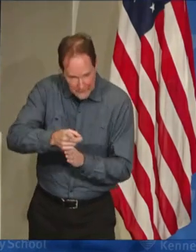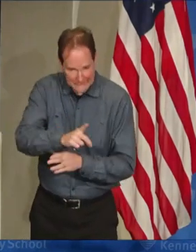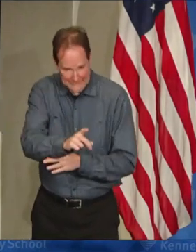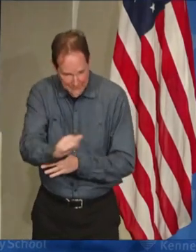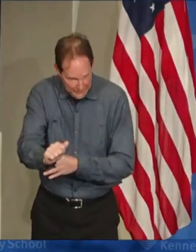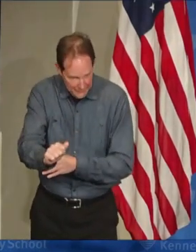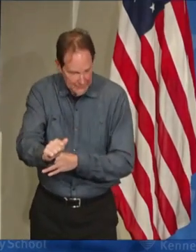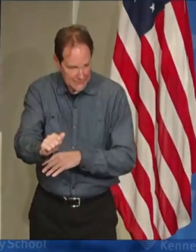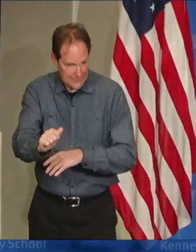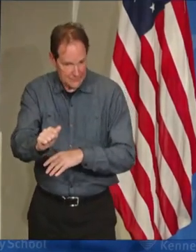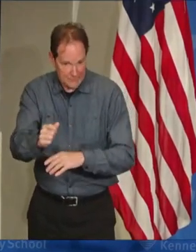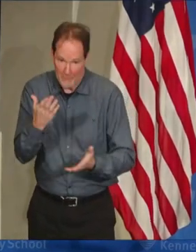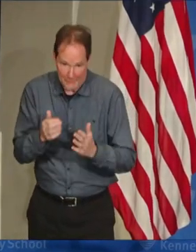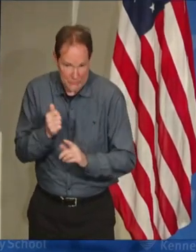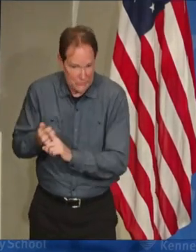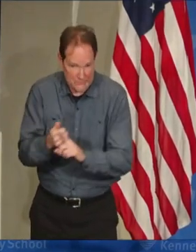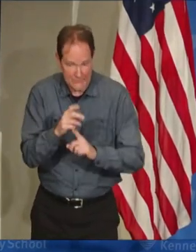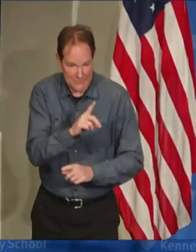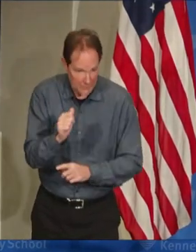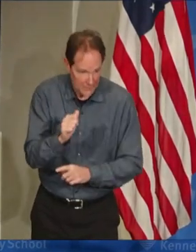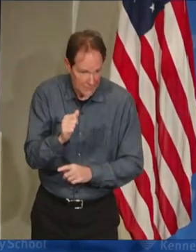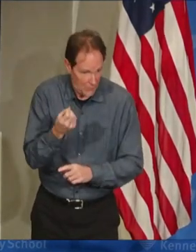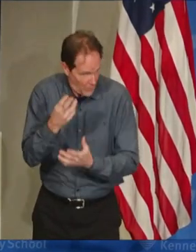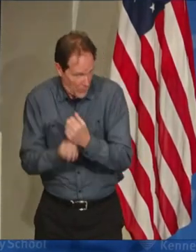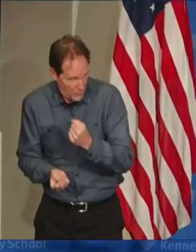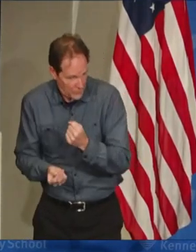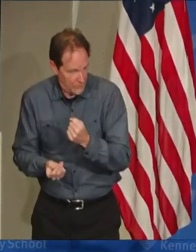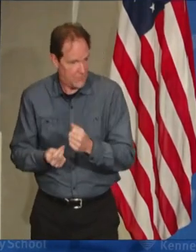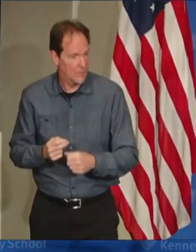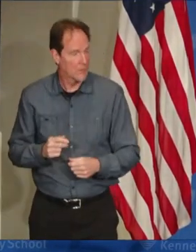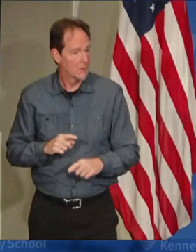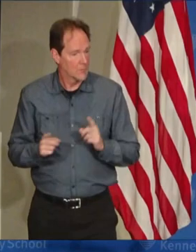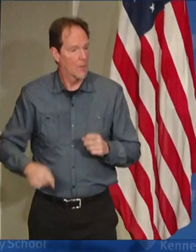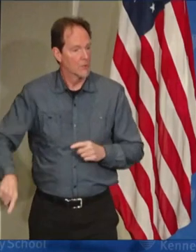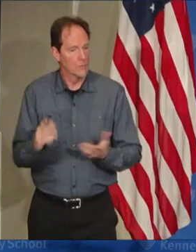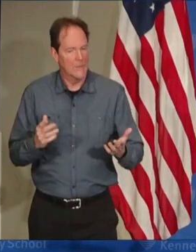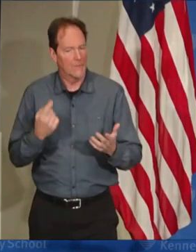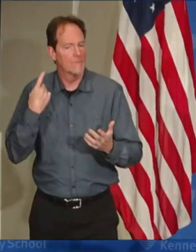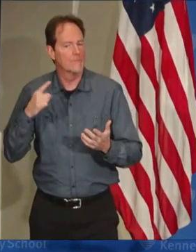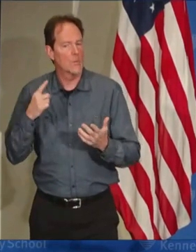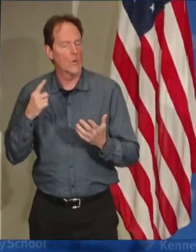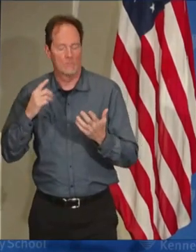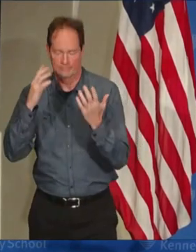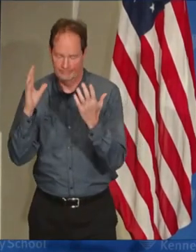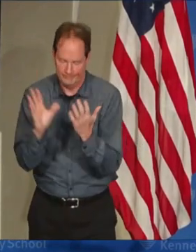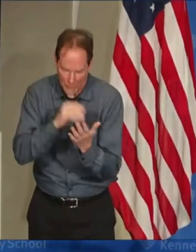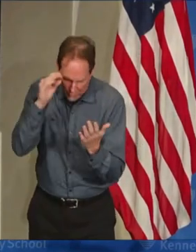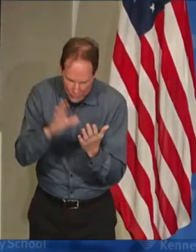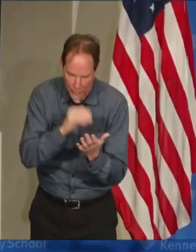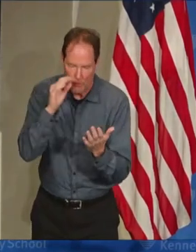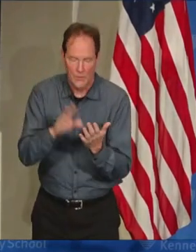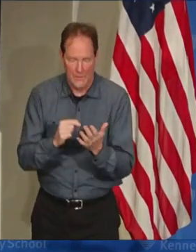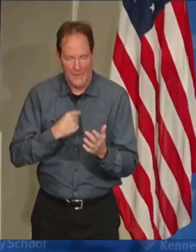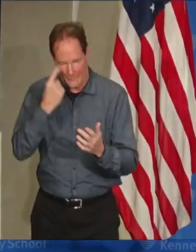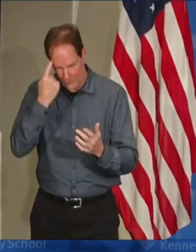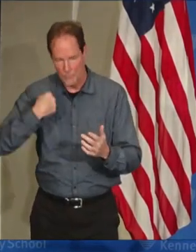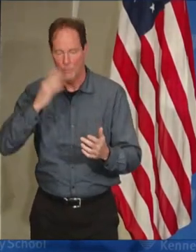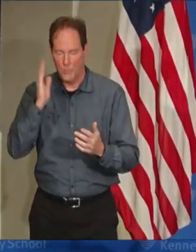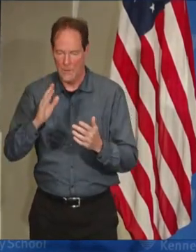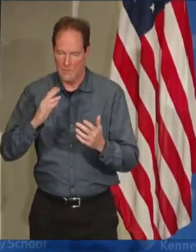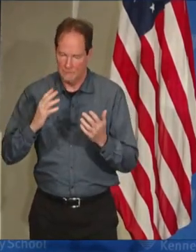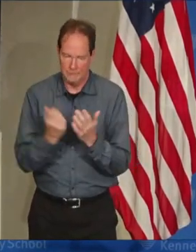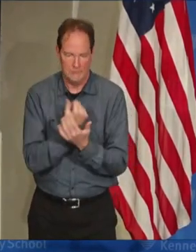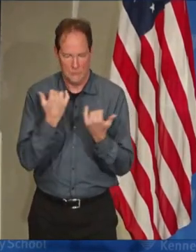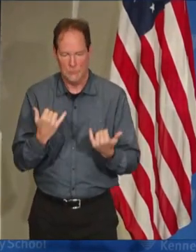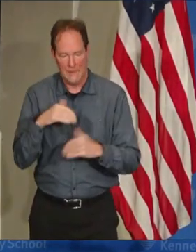disability yourself or both, but you're here to learn. So that's what I think we're going to be able to do tonight is have